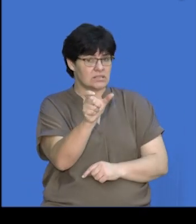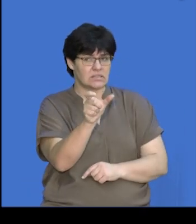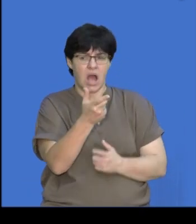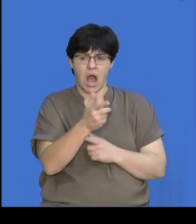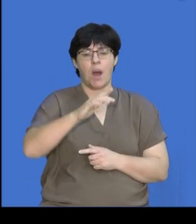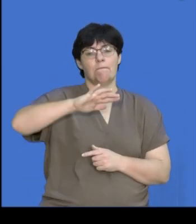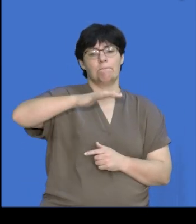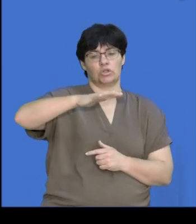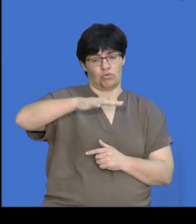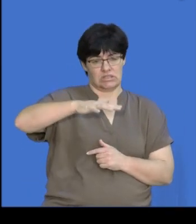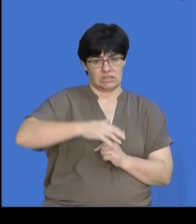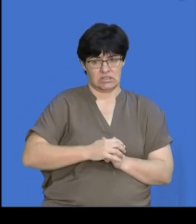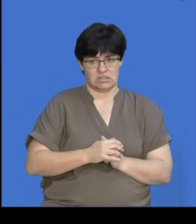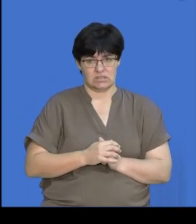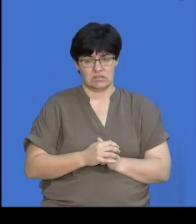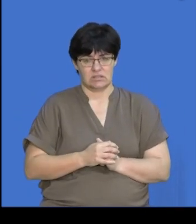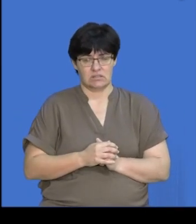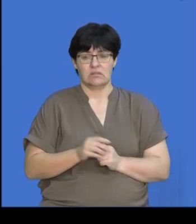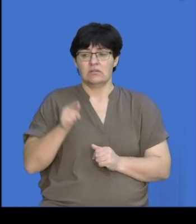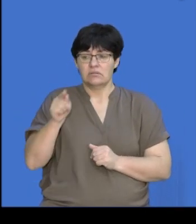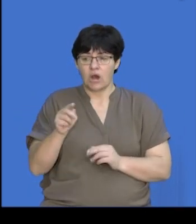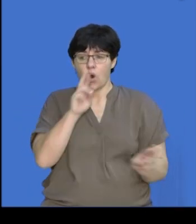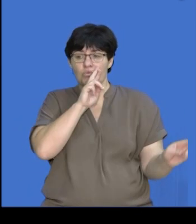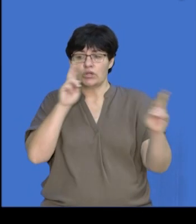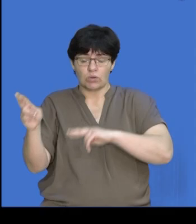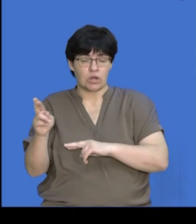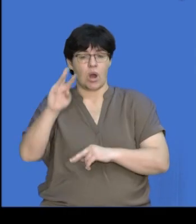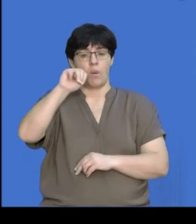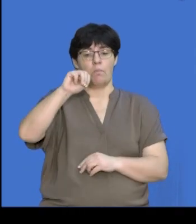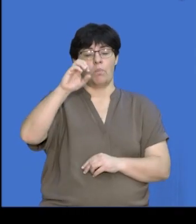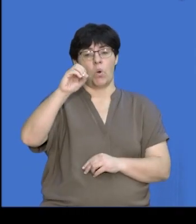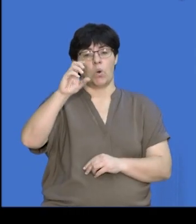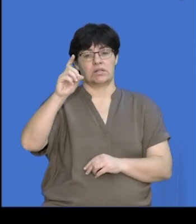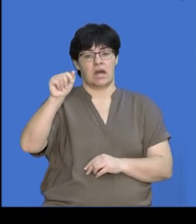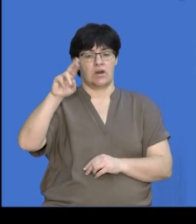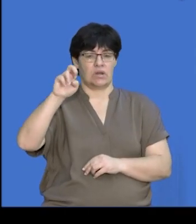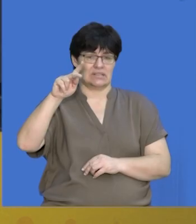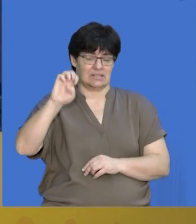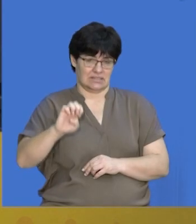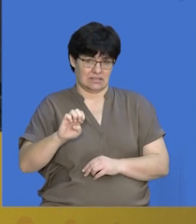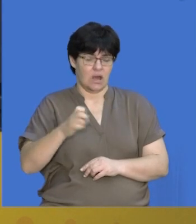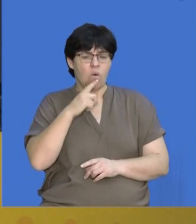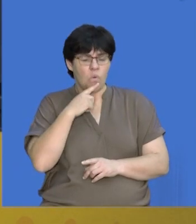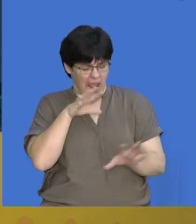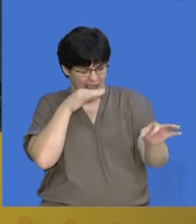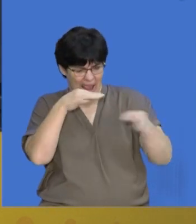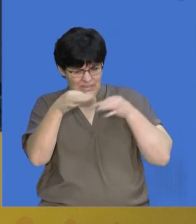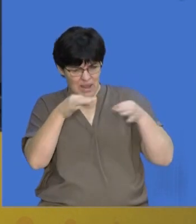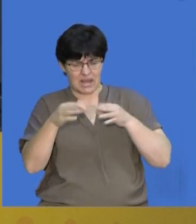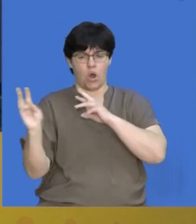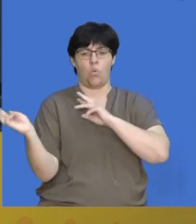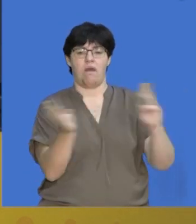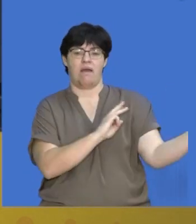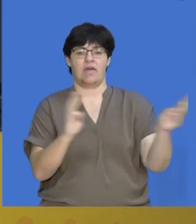moderate. Note how the responses are designed. We are qualifying the types of